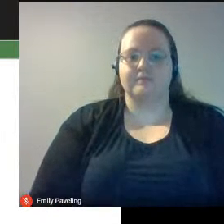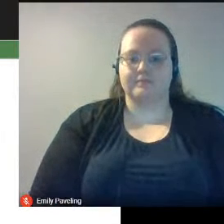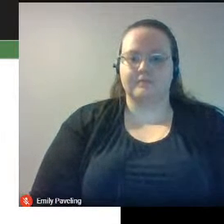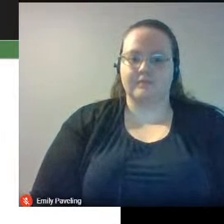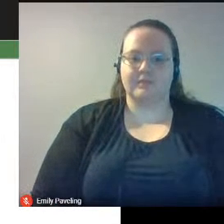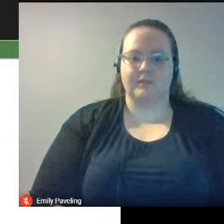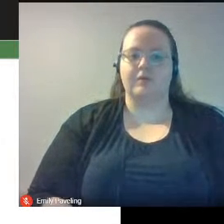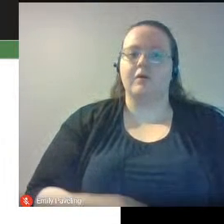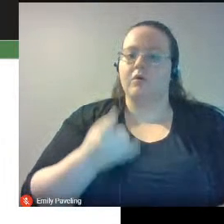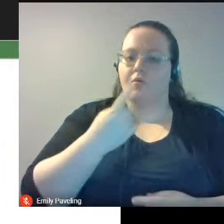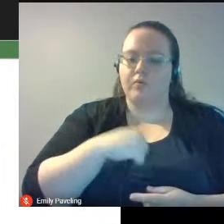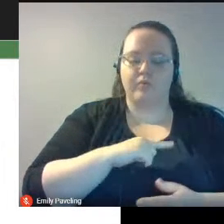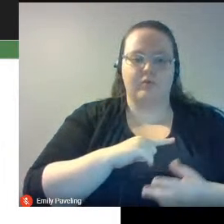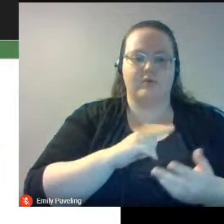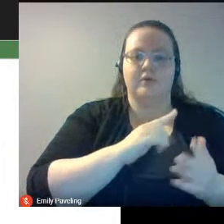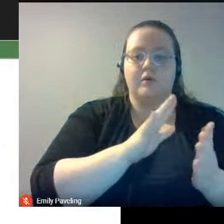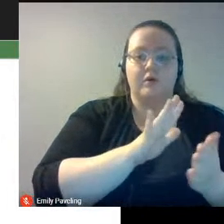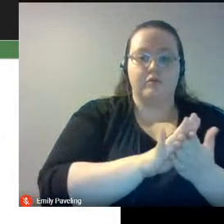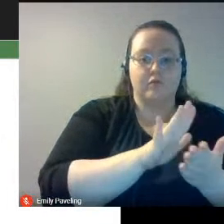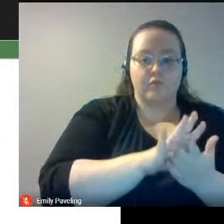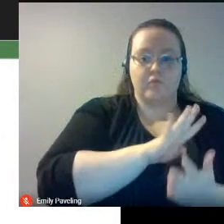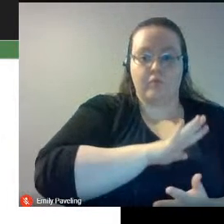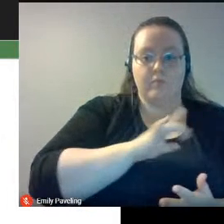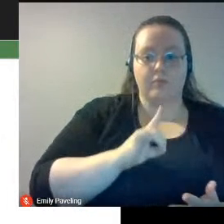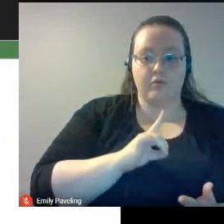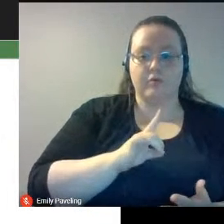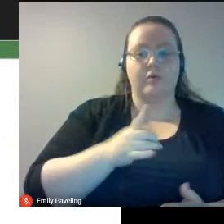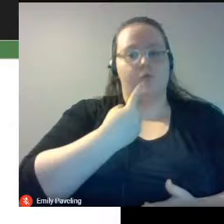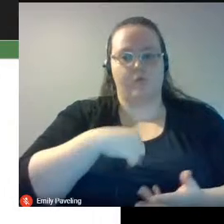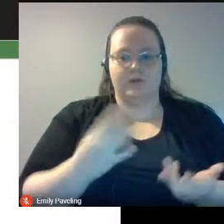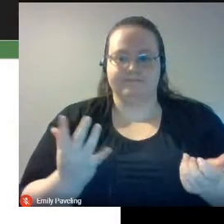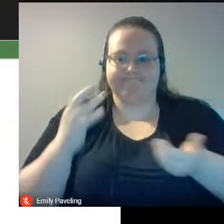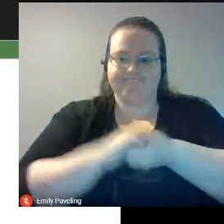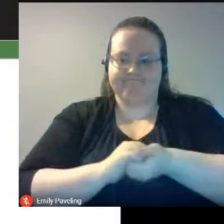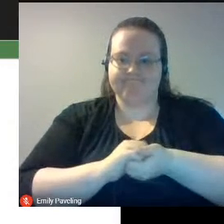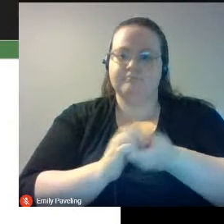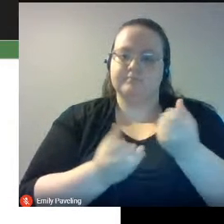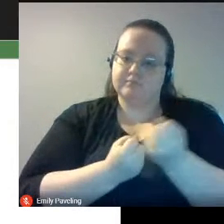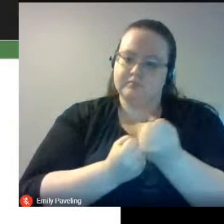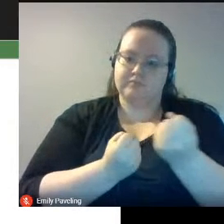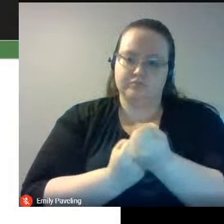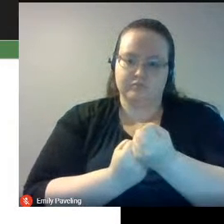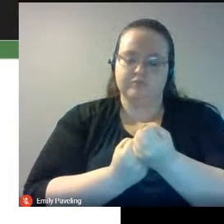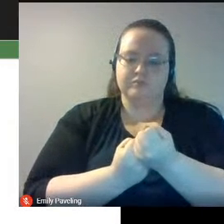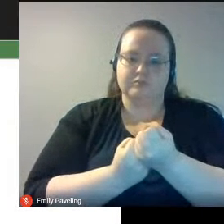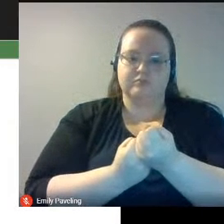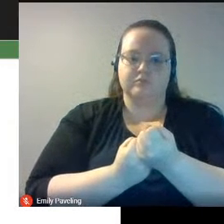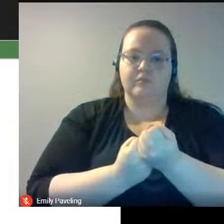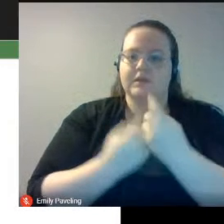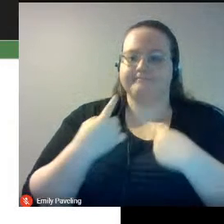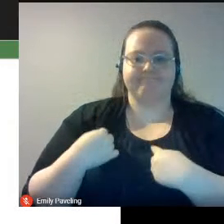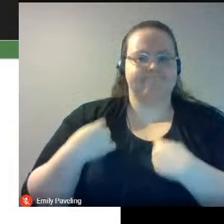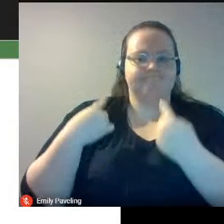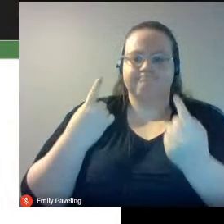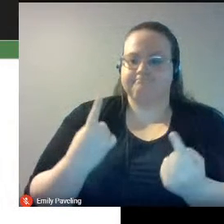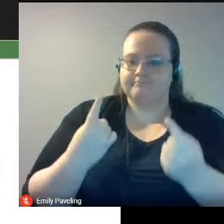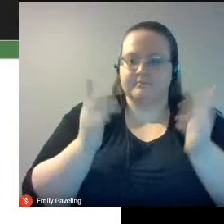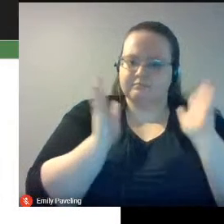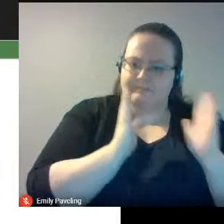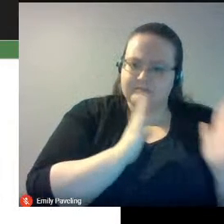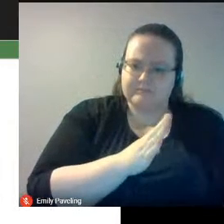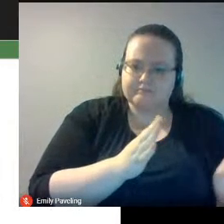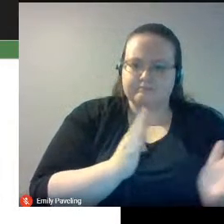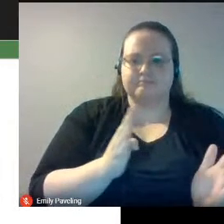to support our schools as they prepare to reopen. We've been working together with the board at every step of the way through